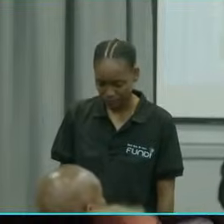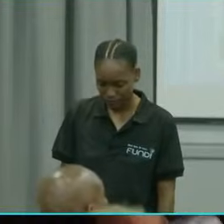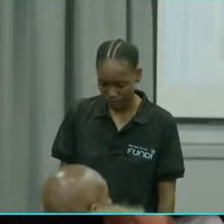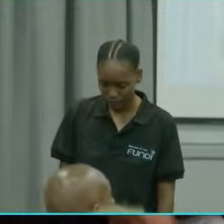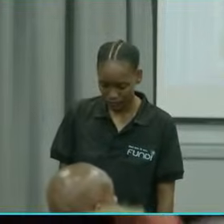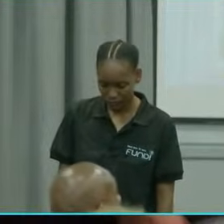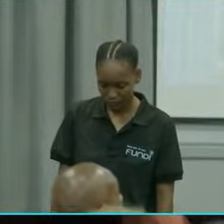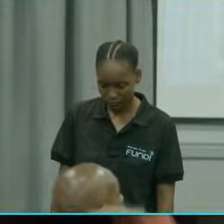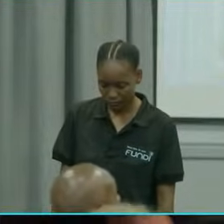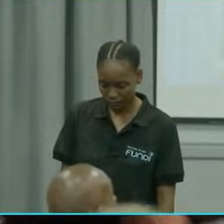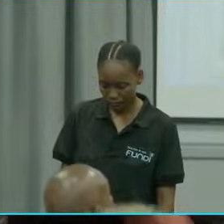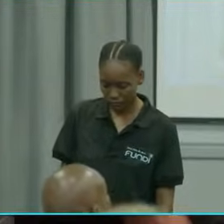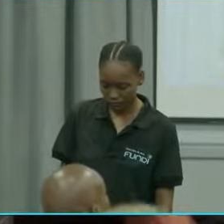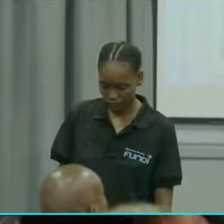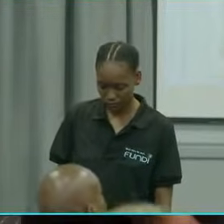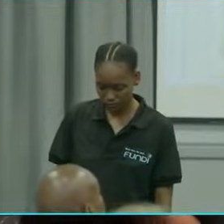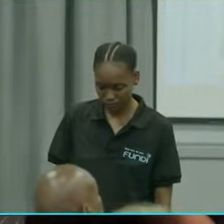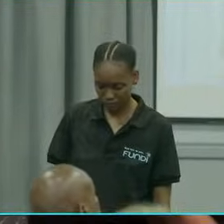2:30.